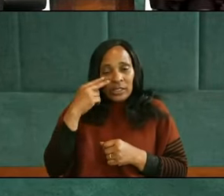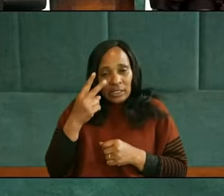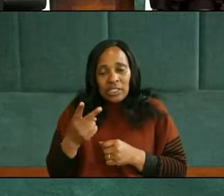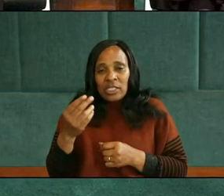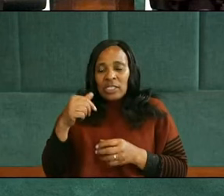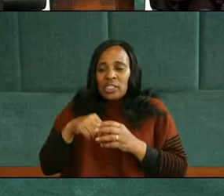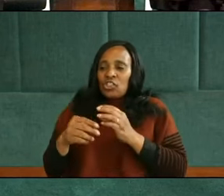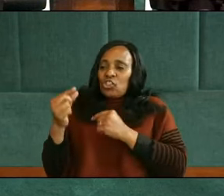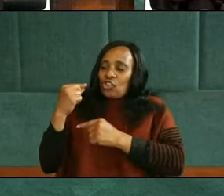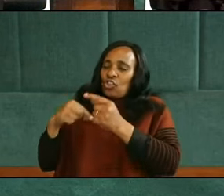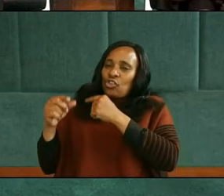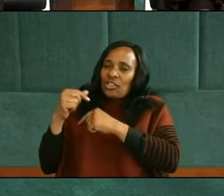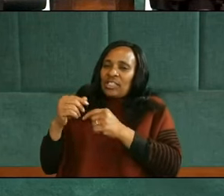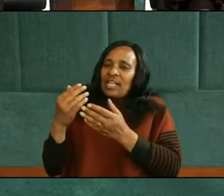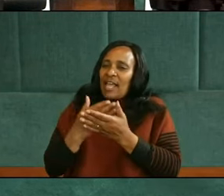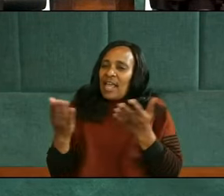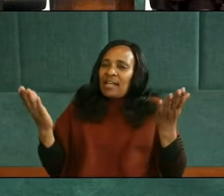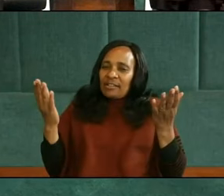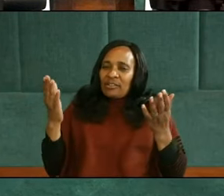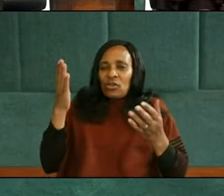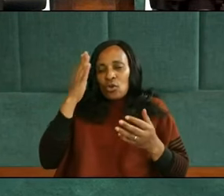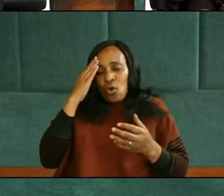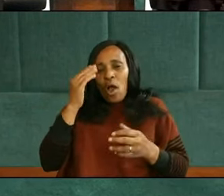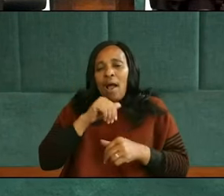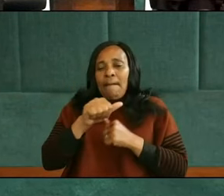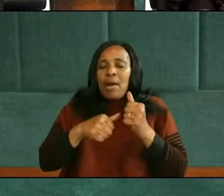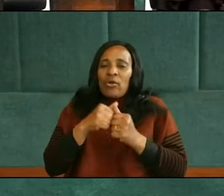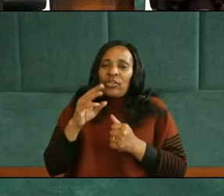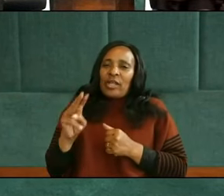genealogy? And anything you know about them?